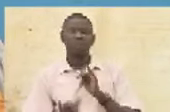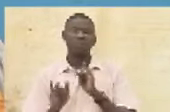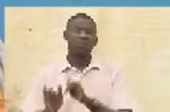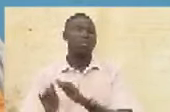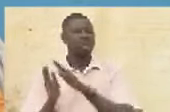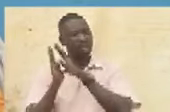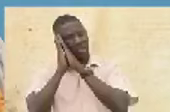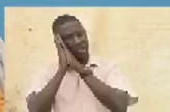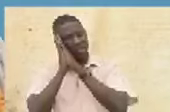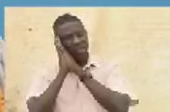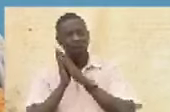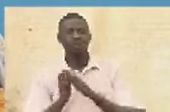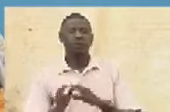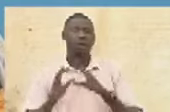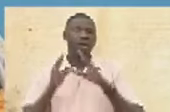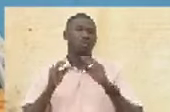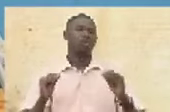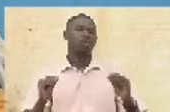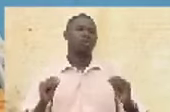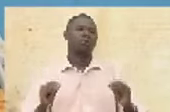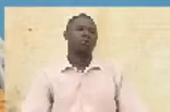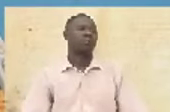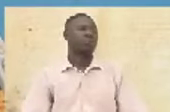lying inside the